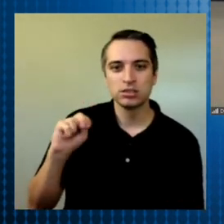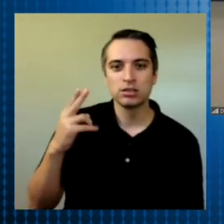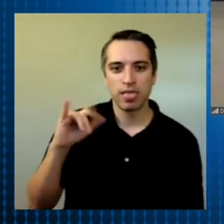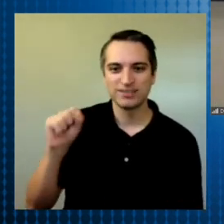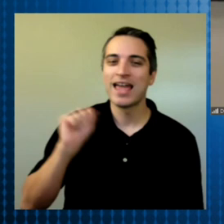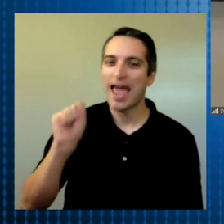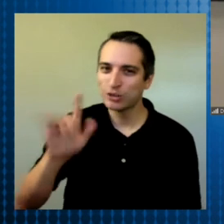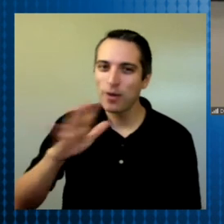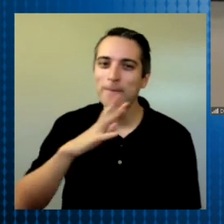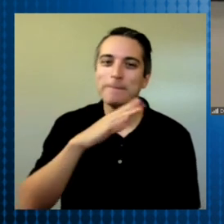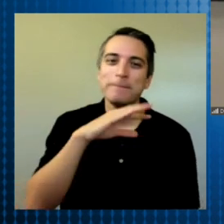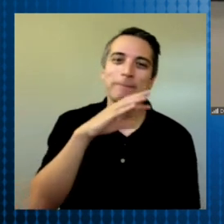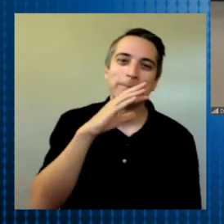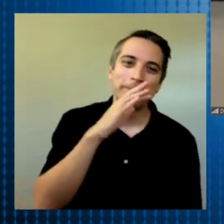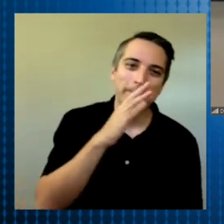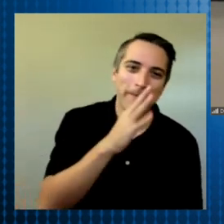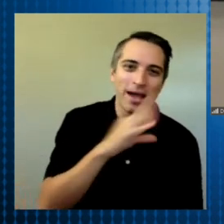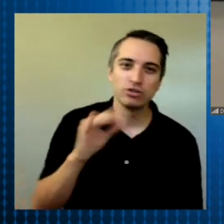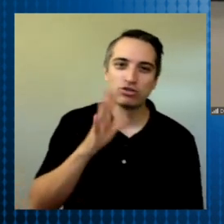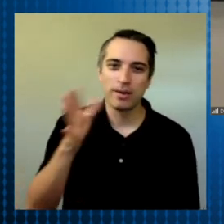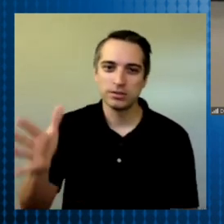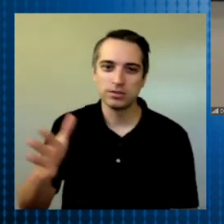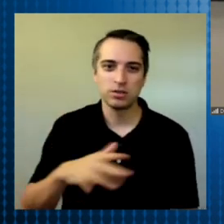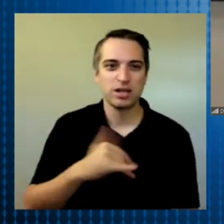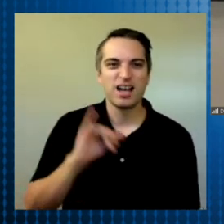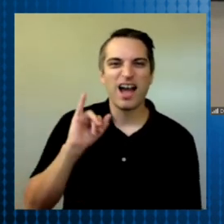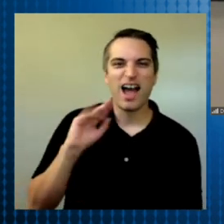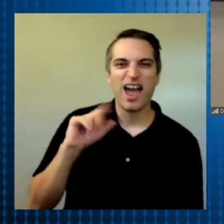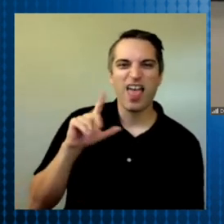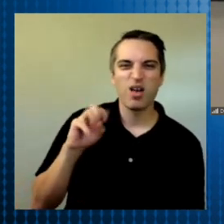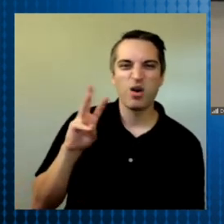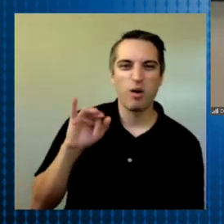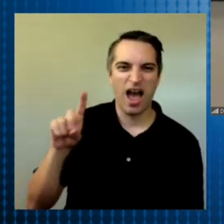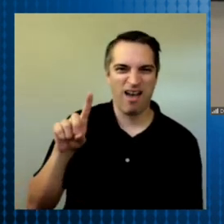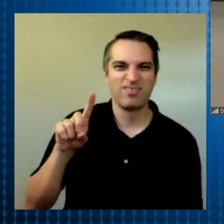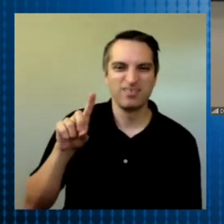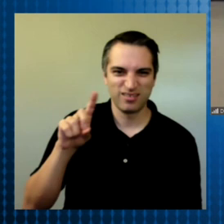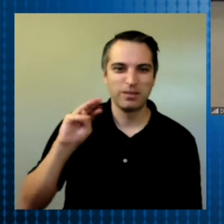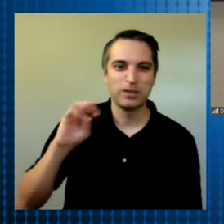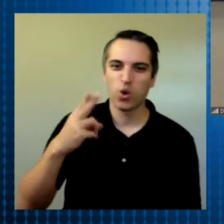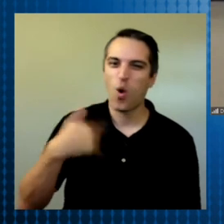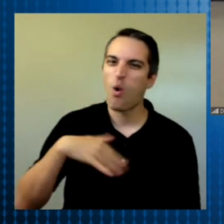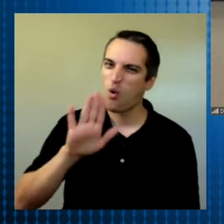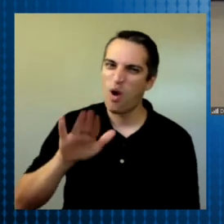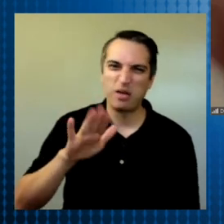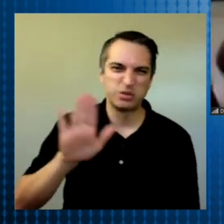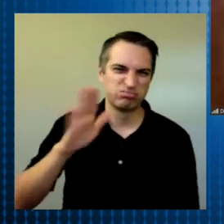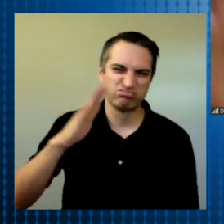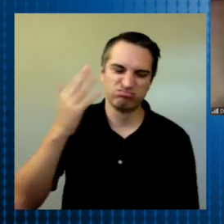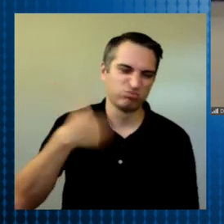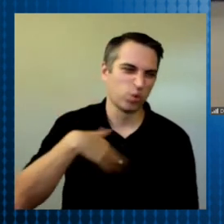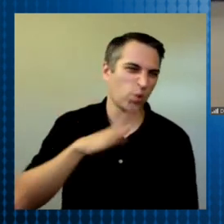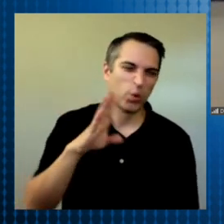grandmama about Idlewild, Michigan. It was a bomb, bro. It was a bomb. That's when your Black folks had their own stuff.